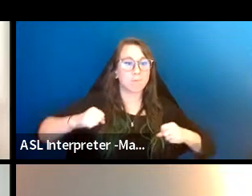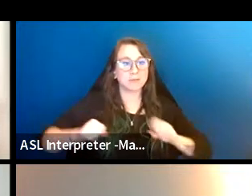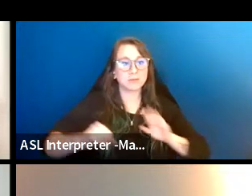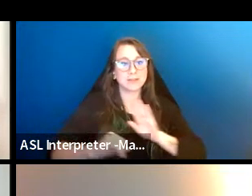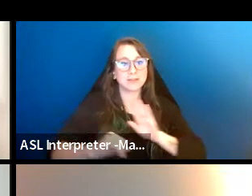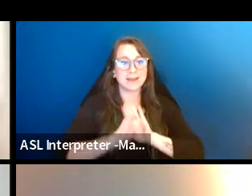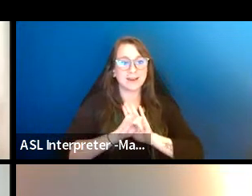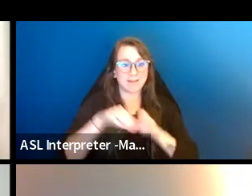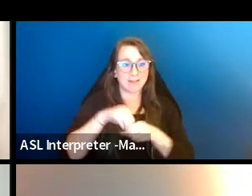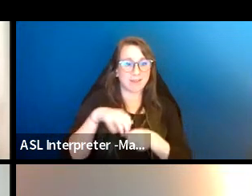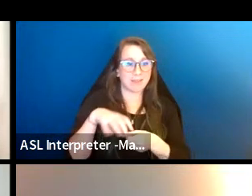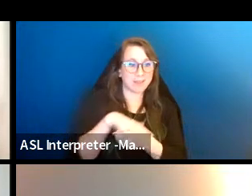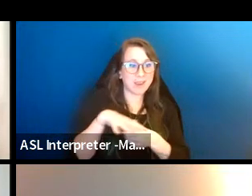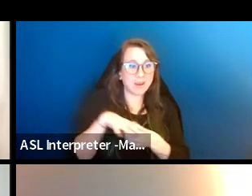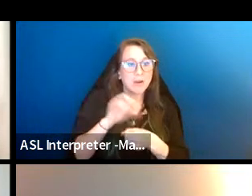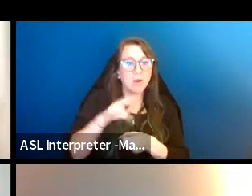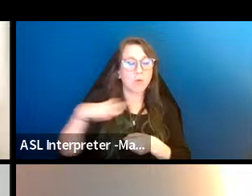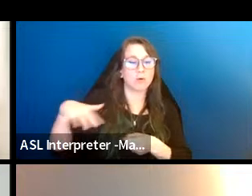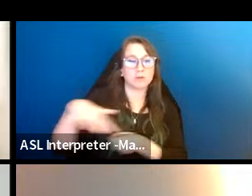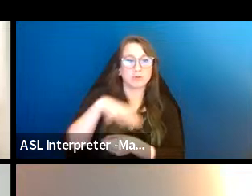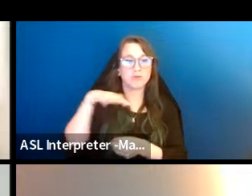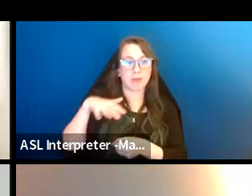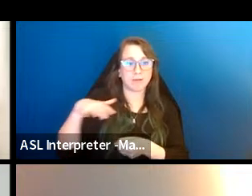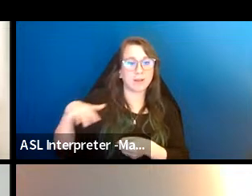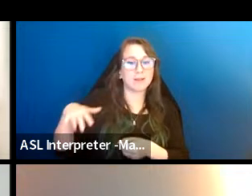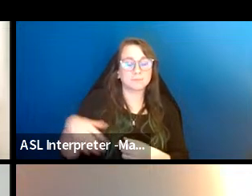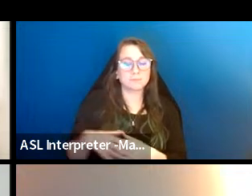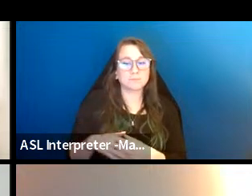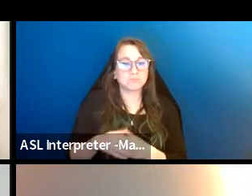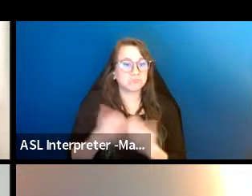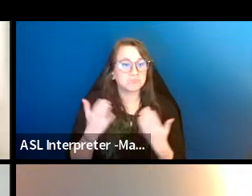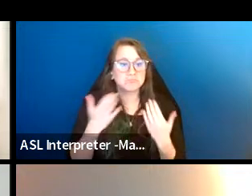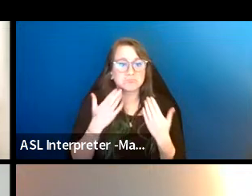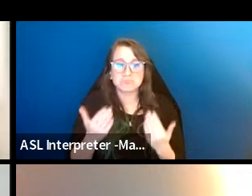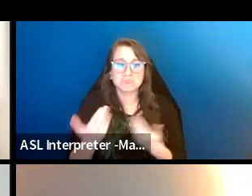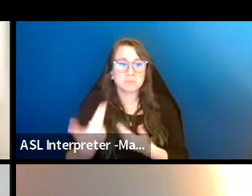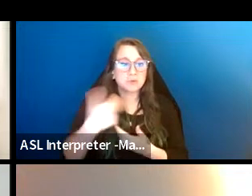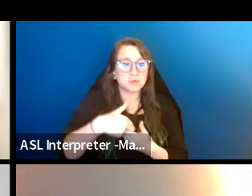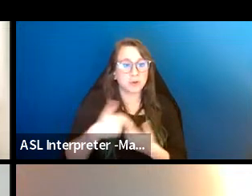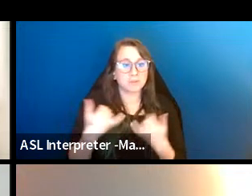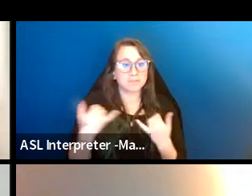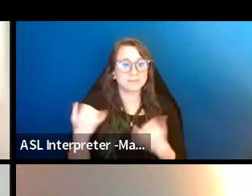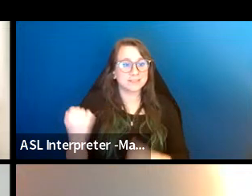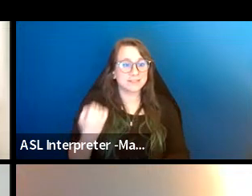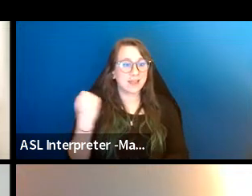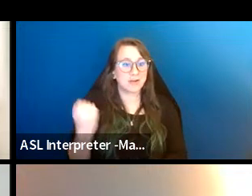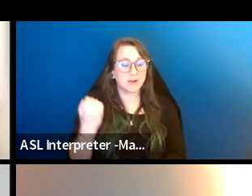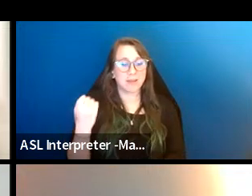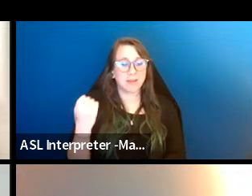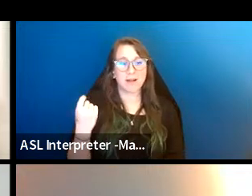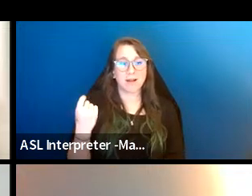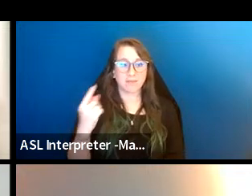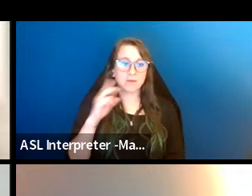in the neighborhood or surrounding neighborhoods, feel free to join us this Saturday at 11 as we walk around the neighborhood